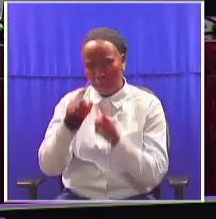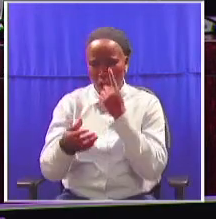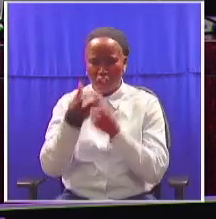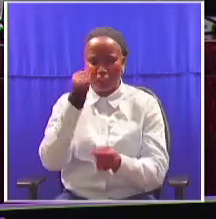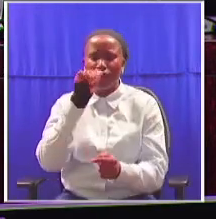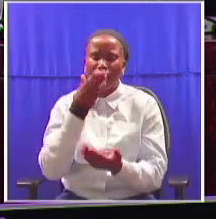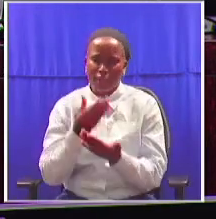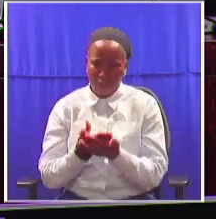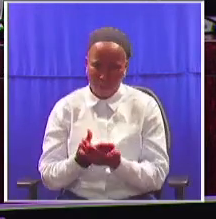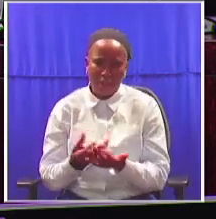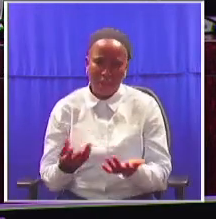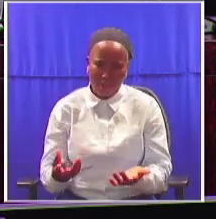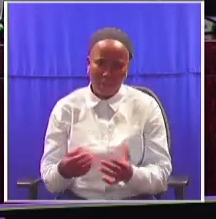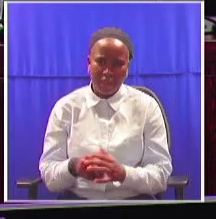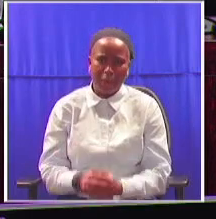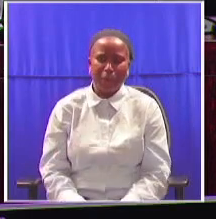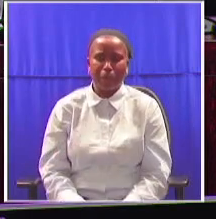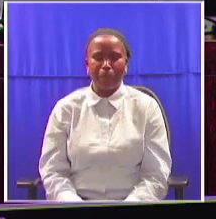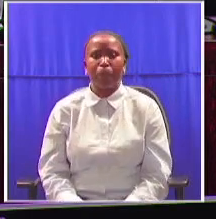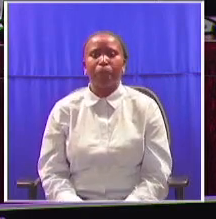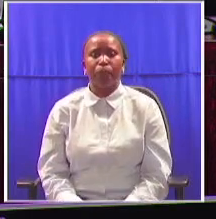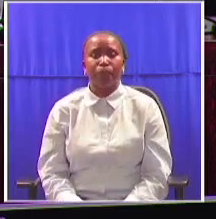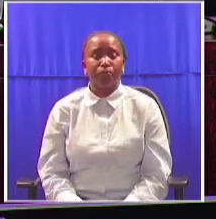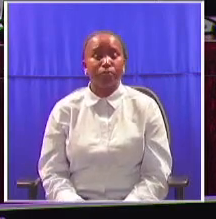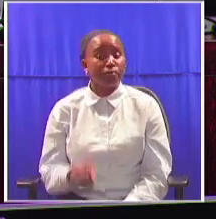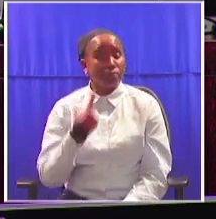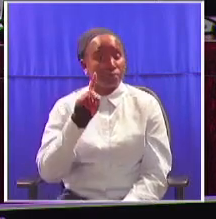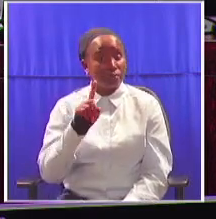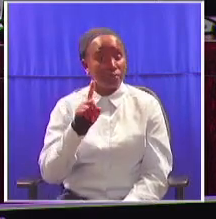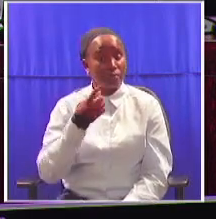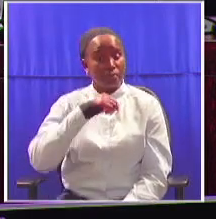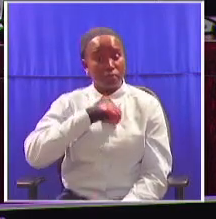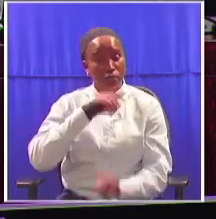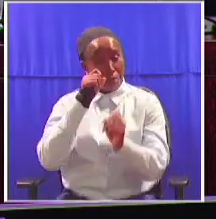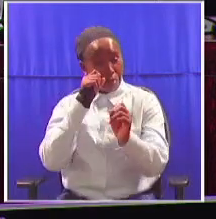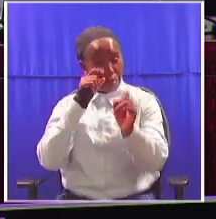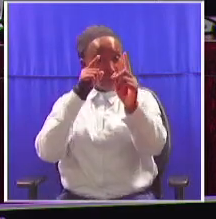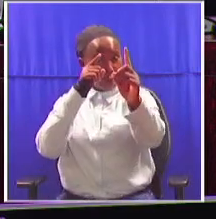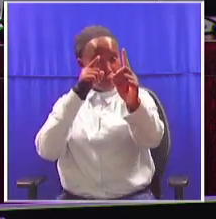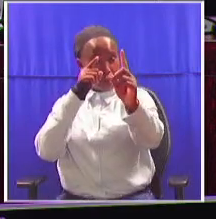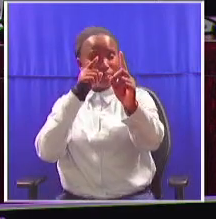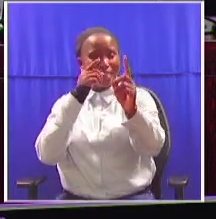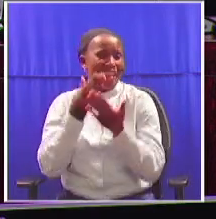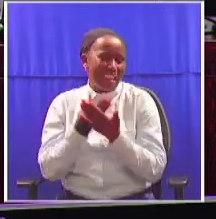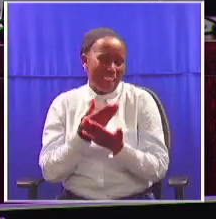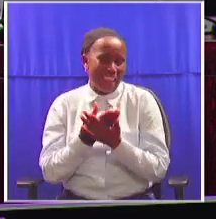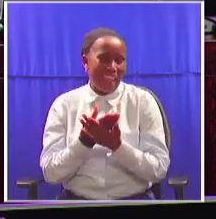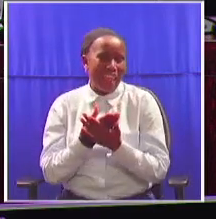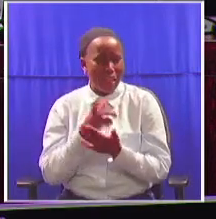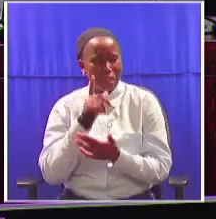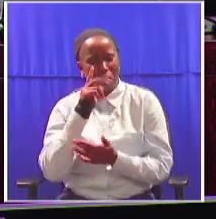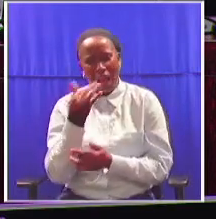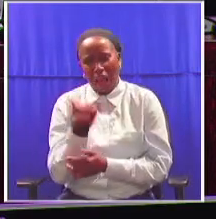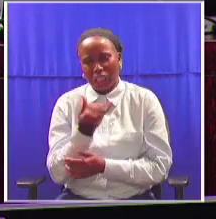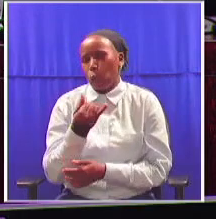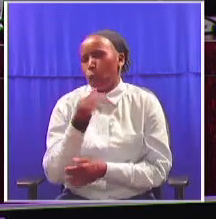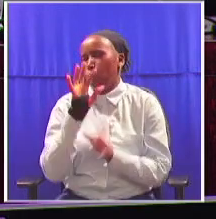journey to where we want to go may seem long, but if we stay the